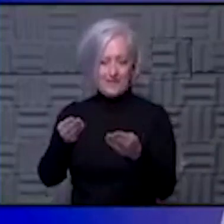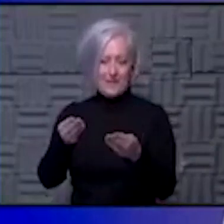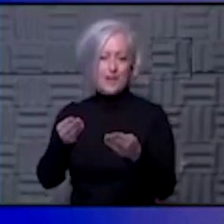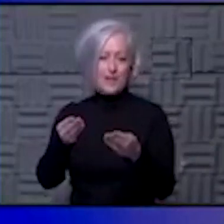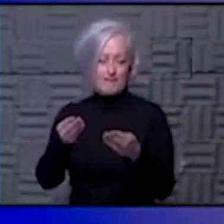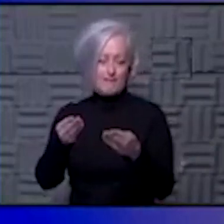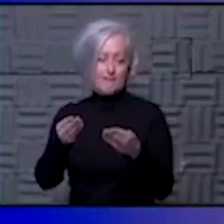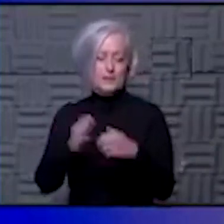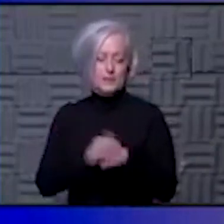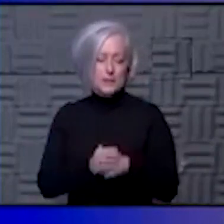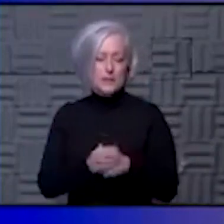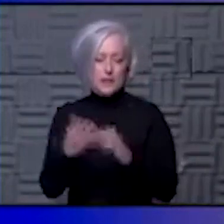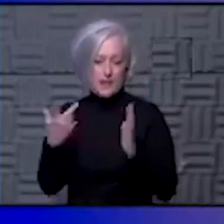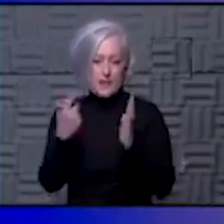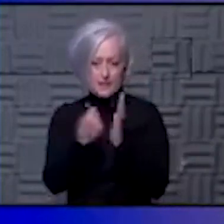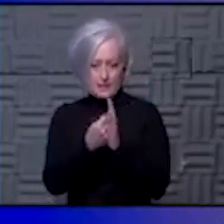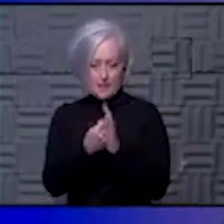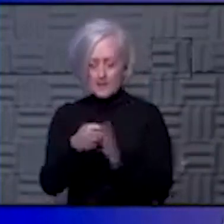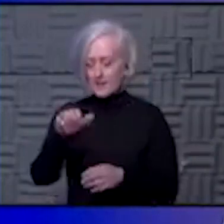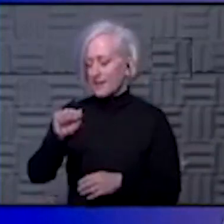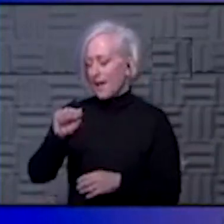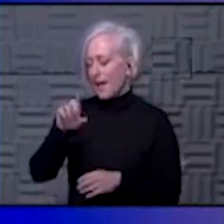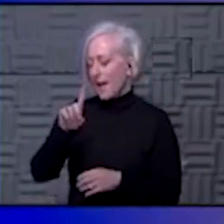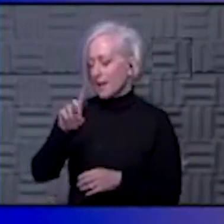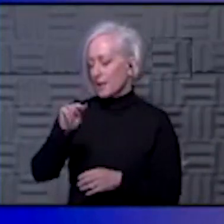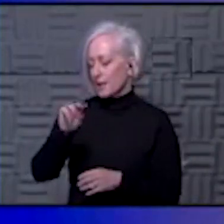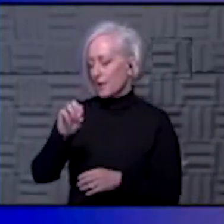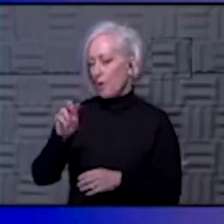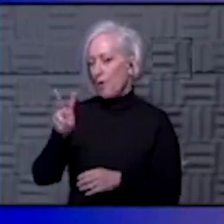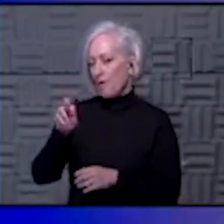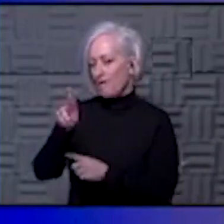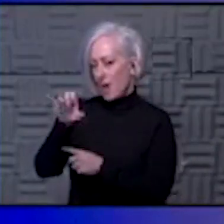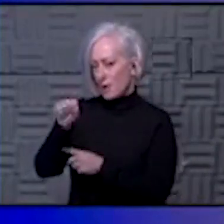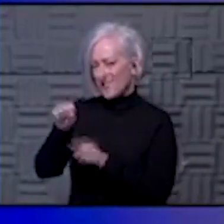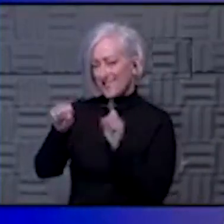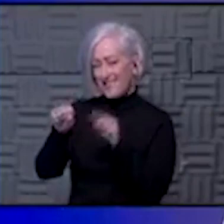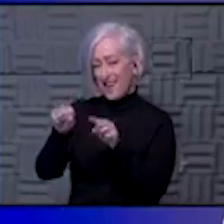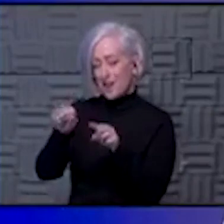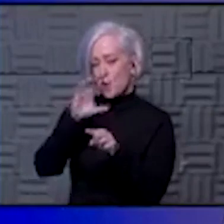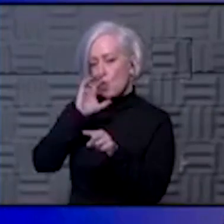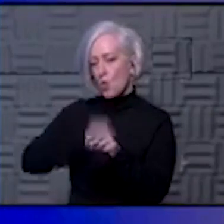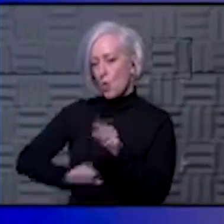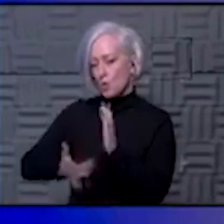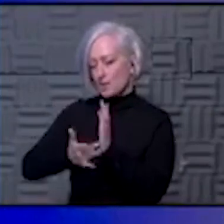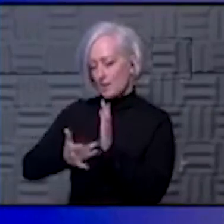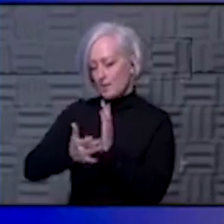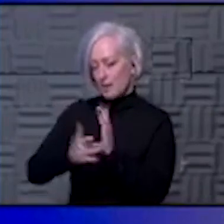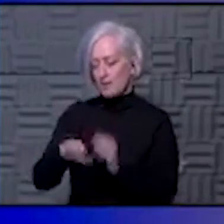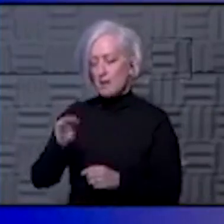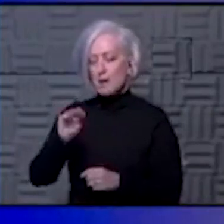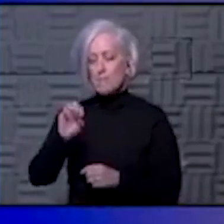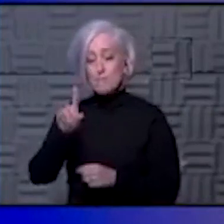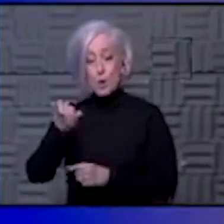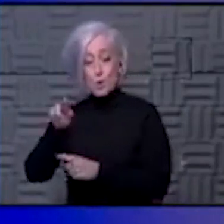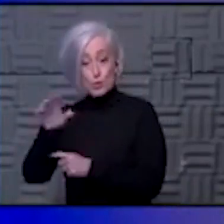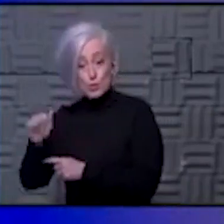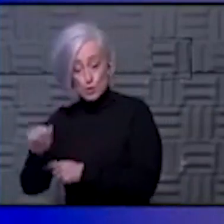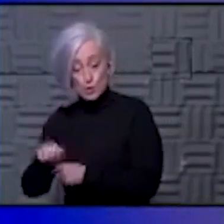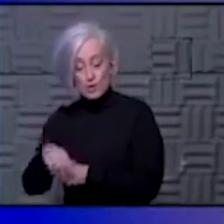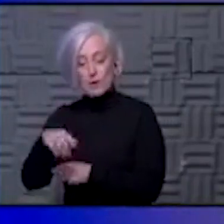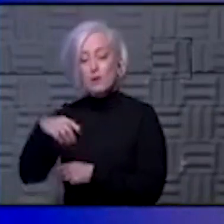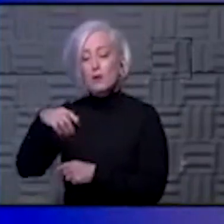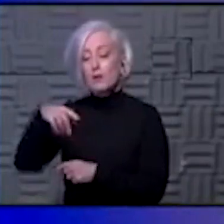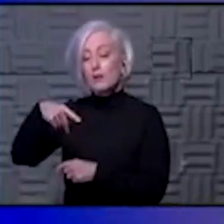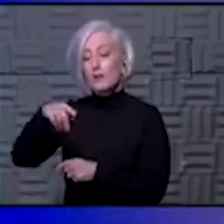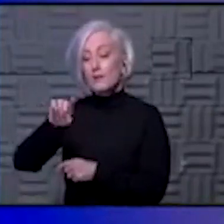The vehicle is that adenovirus, and it is an older technology. The Moderna and Pfizer use nanoparticles